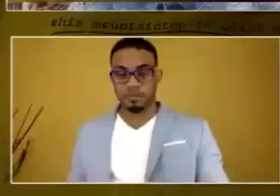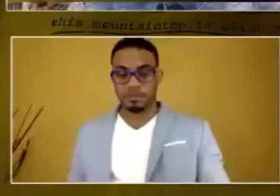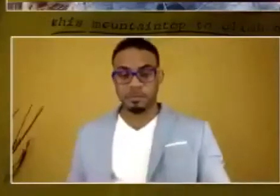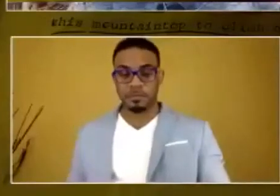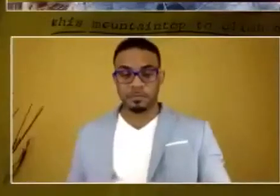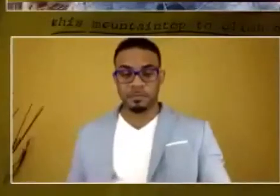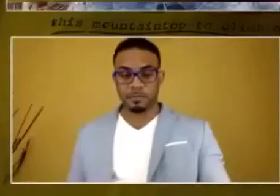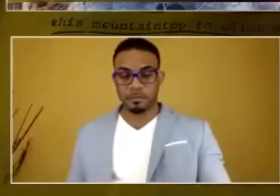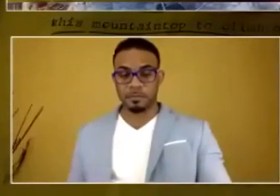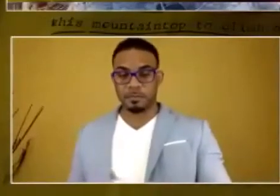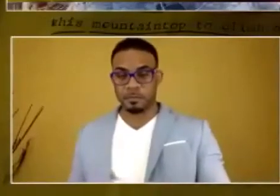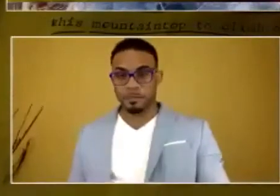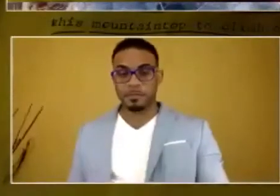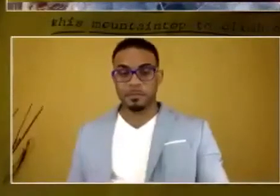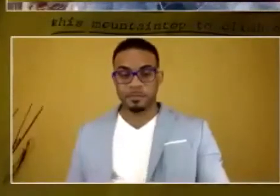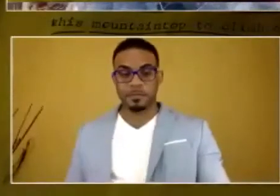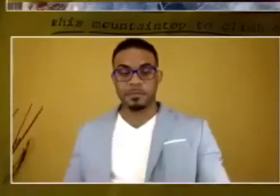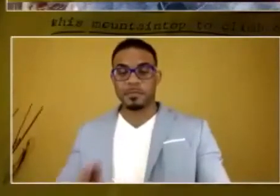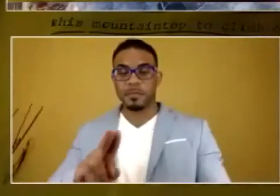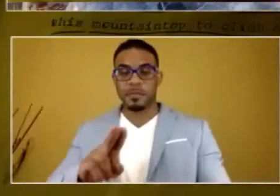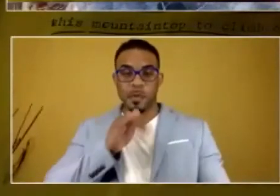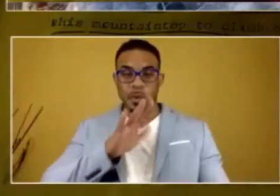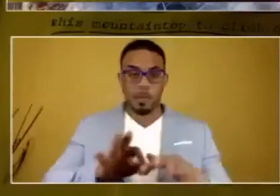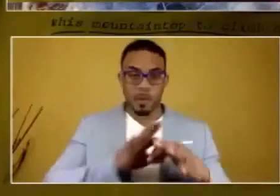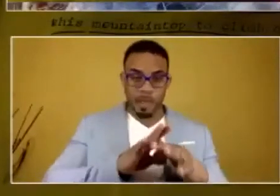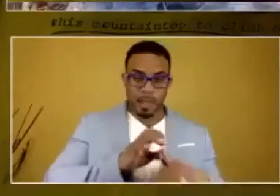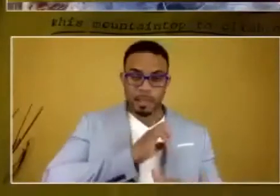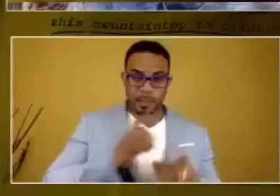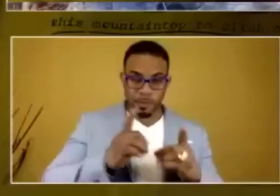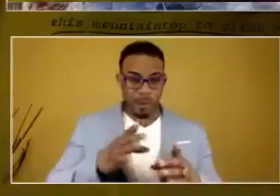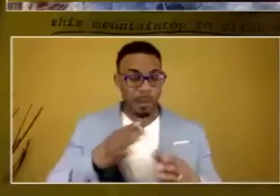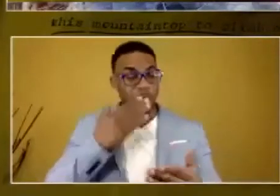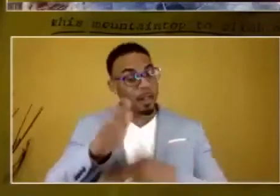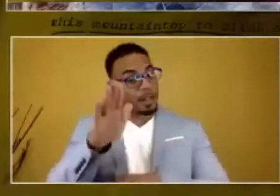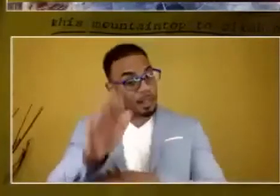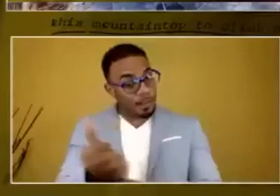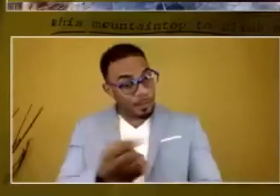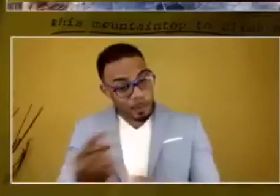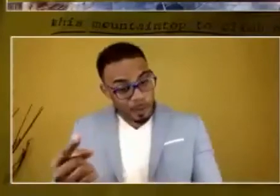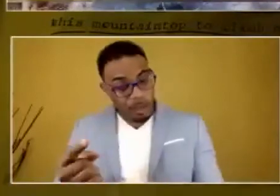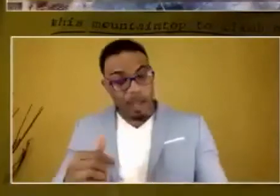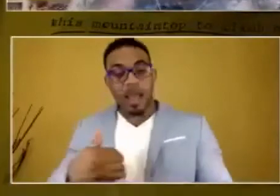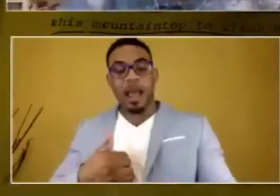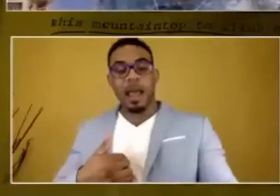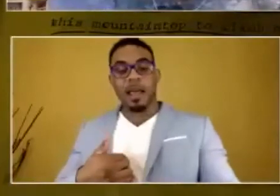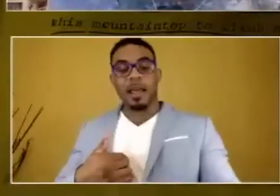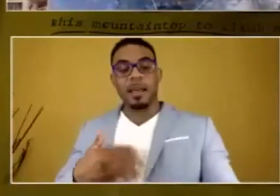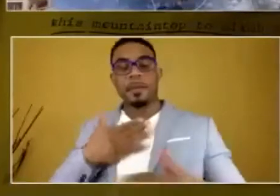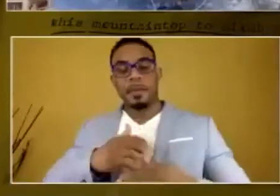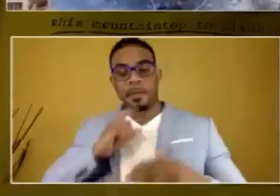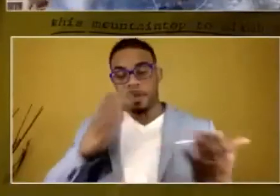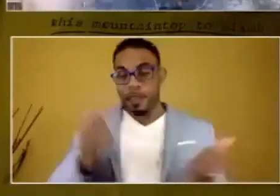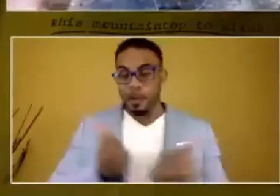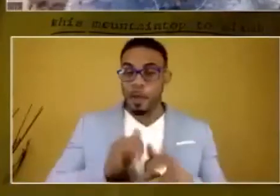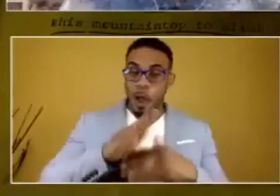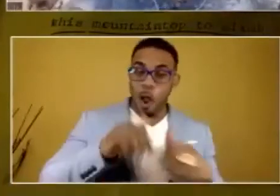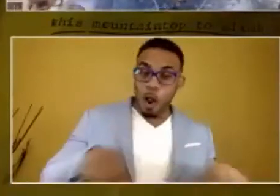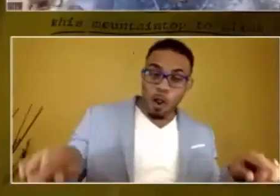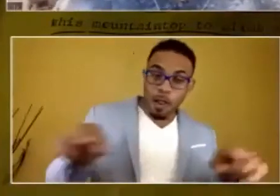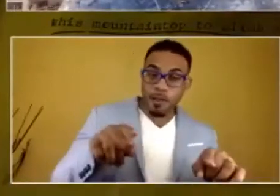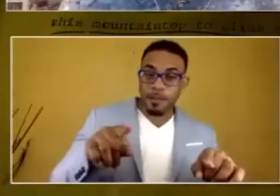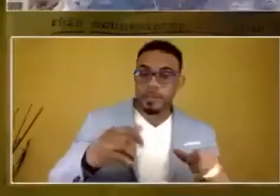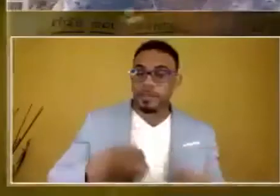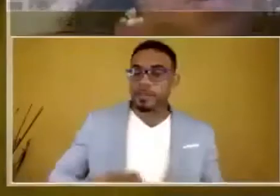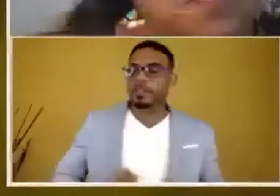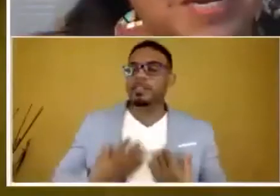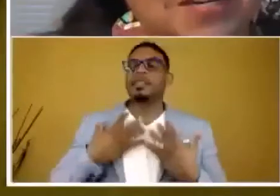Tewomun United Executive Director omu. So, good evening, everyone. I'm pleased to be here with all of the esteemed